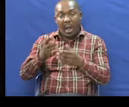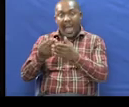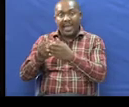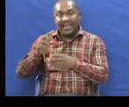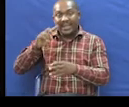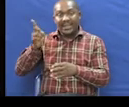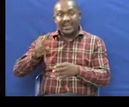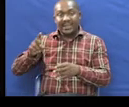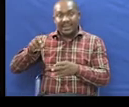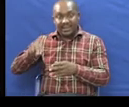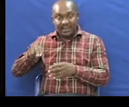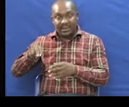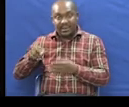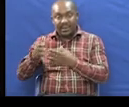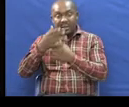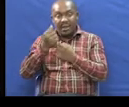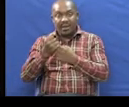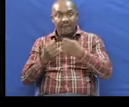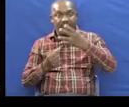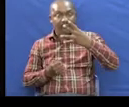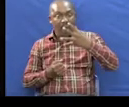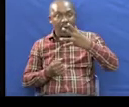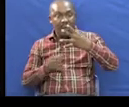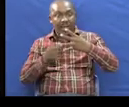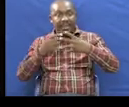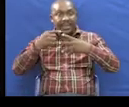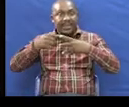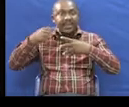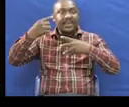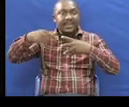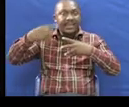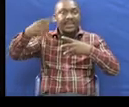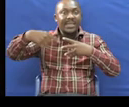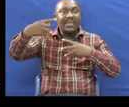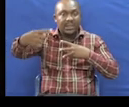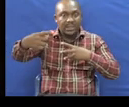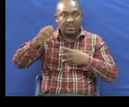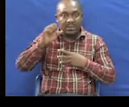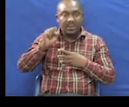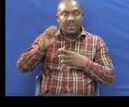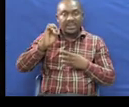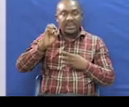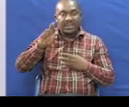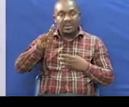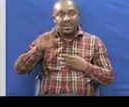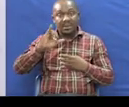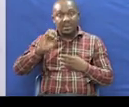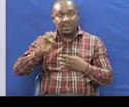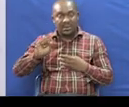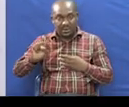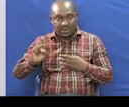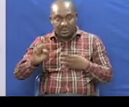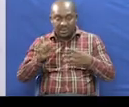consist of 4 series. The first series is where you can find the copper